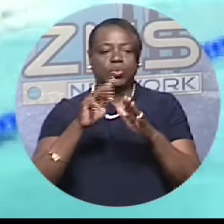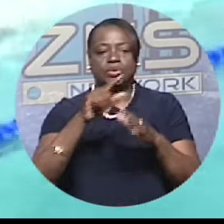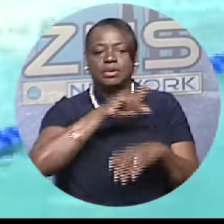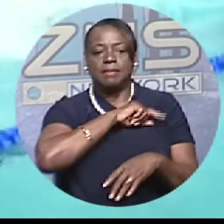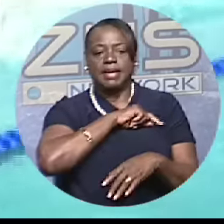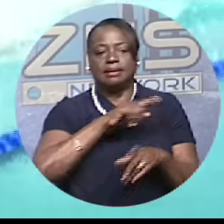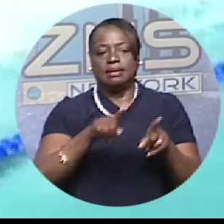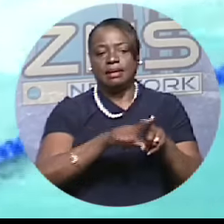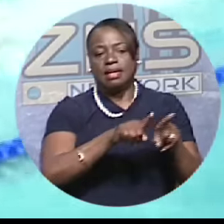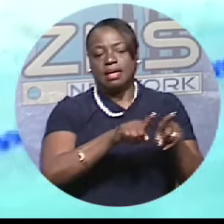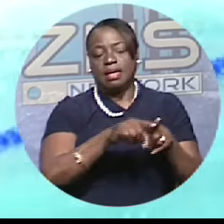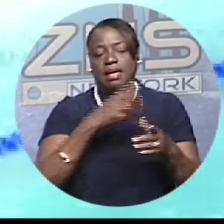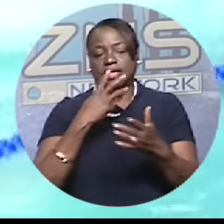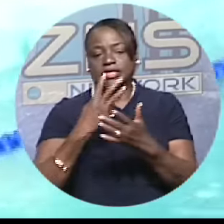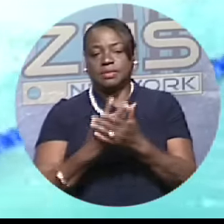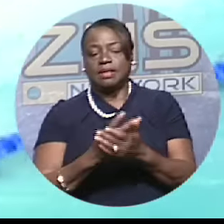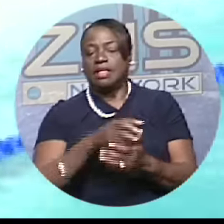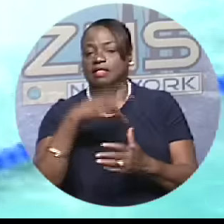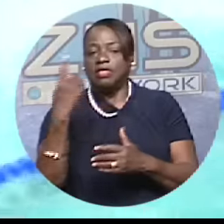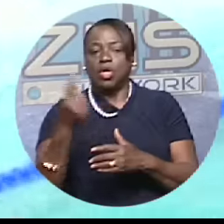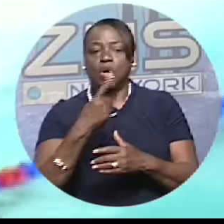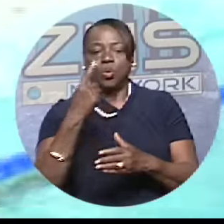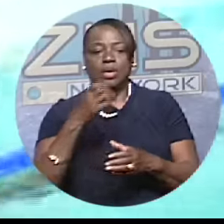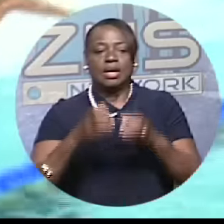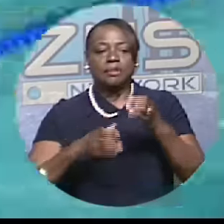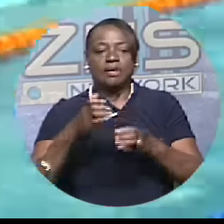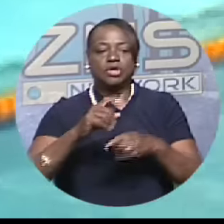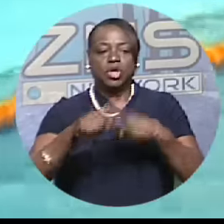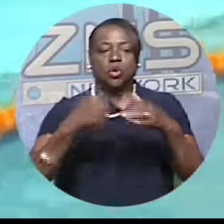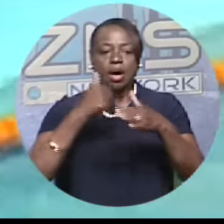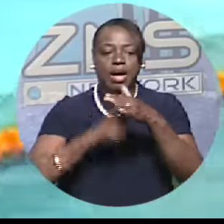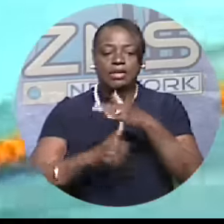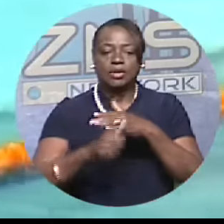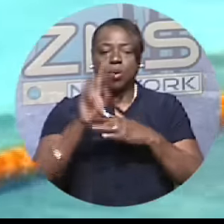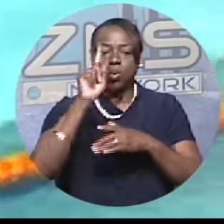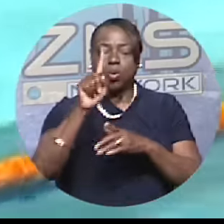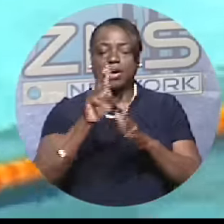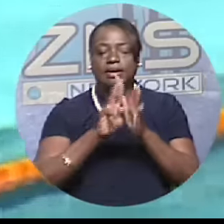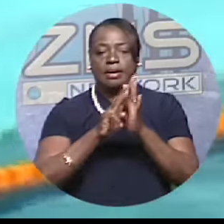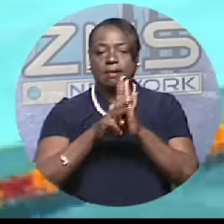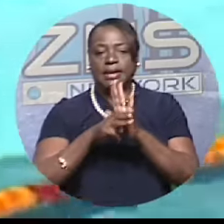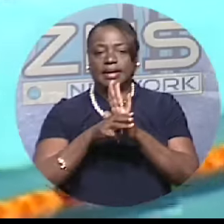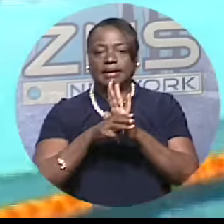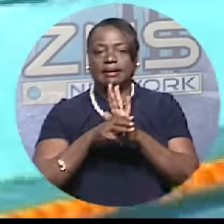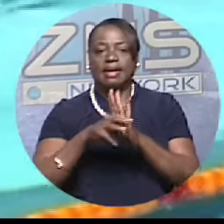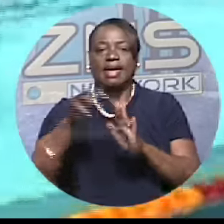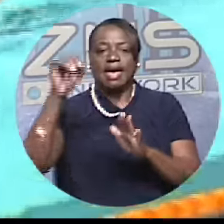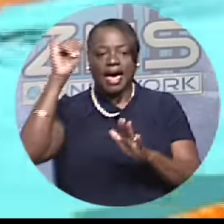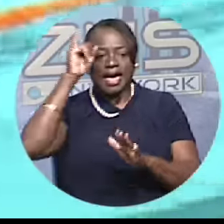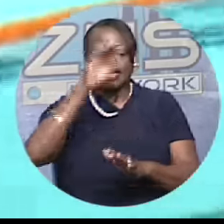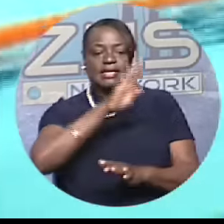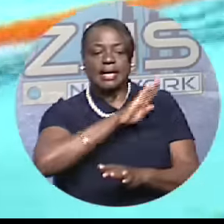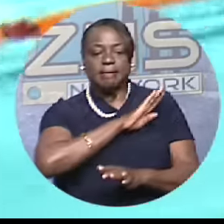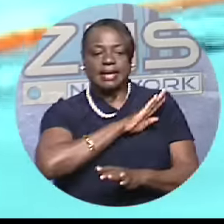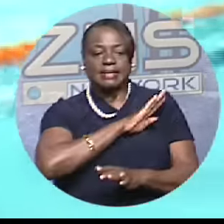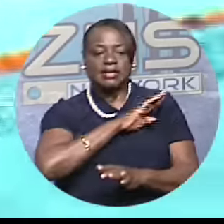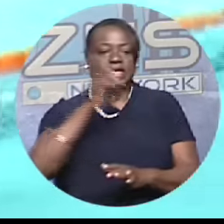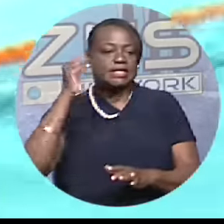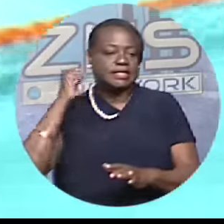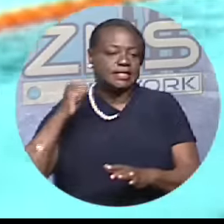59.65 seconds, the only competitor to go under a minute. Isaac Bastian also picked up a silver in the 13-14